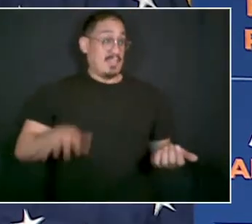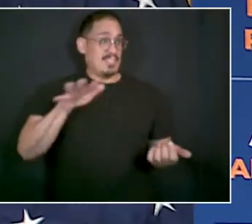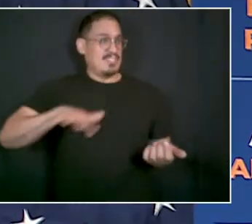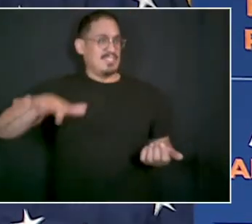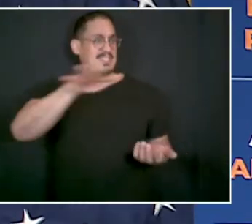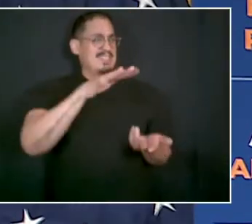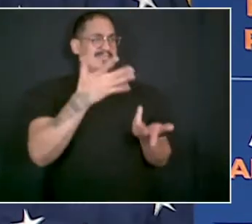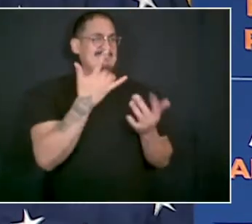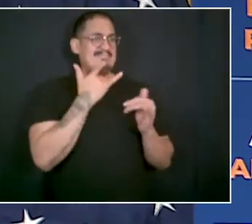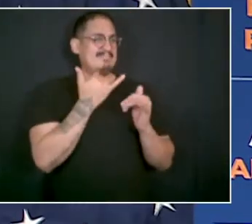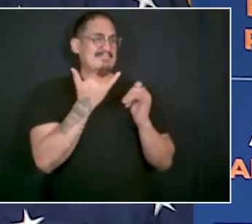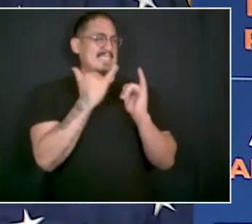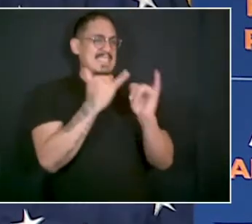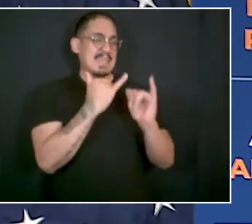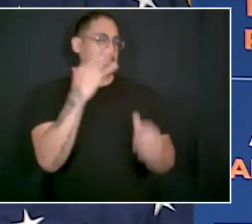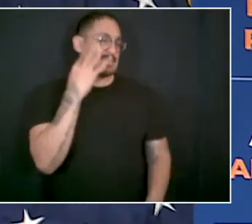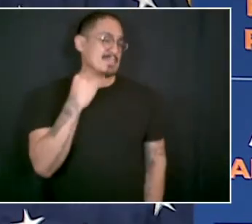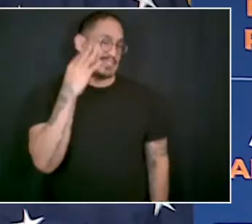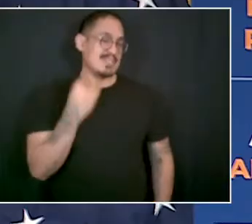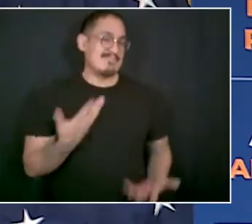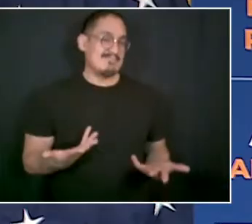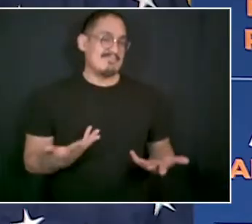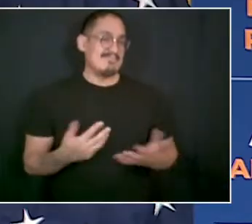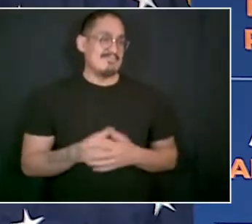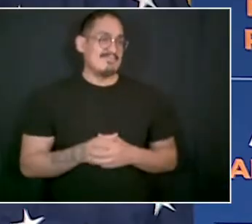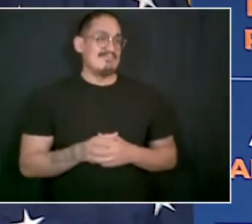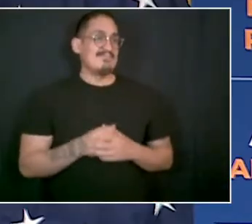It may even be international. When I spoke with the mayor